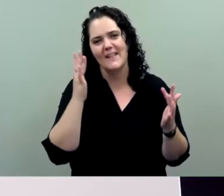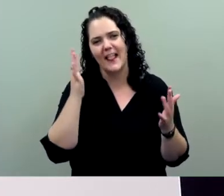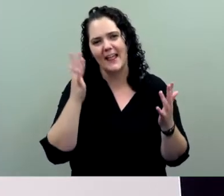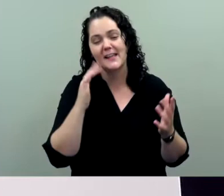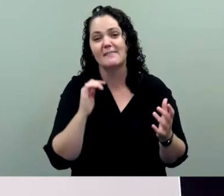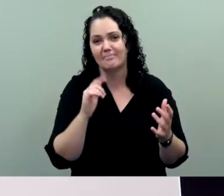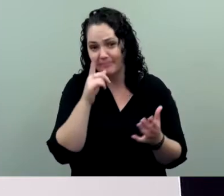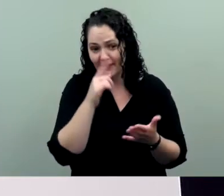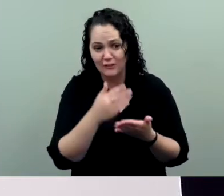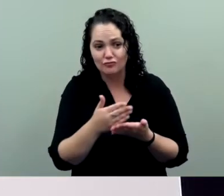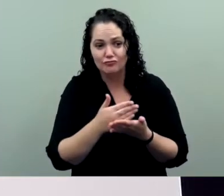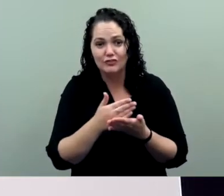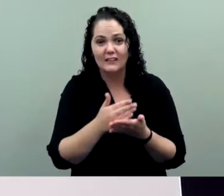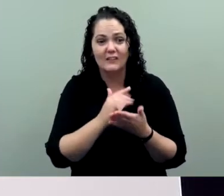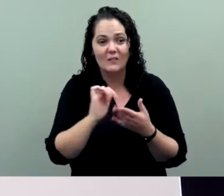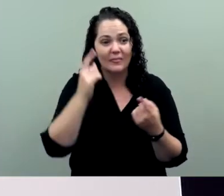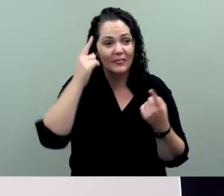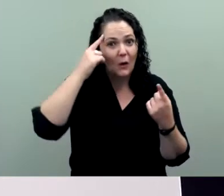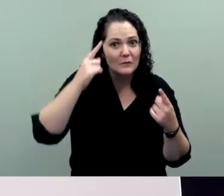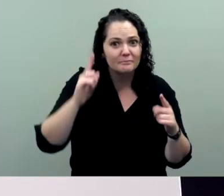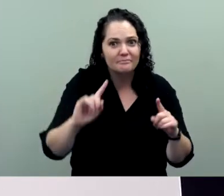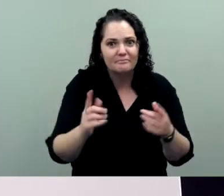too.